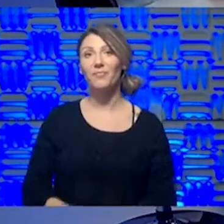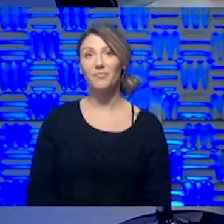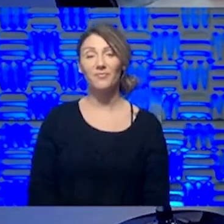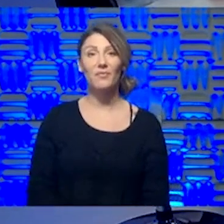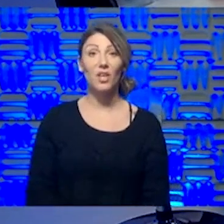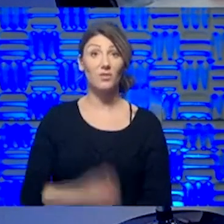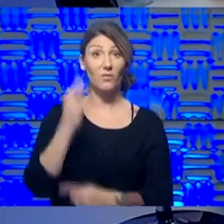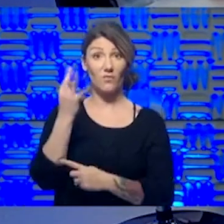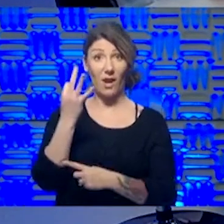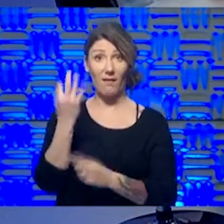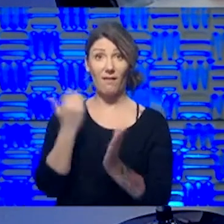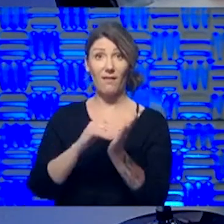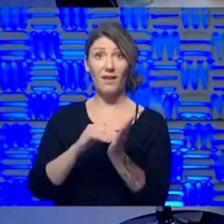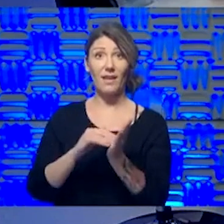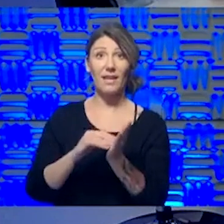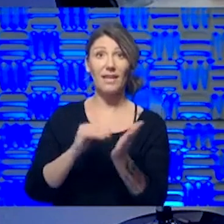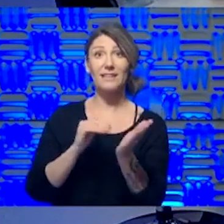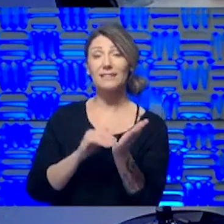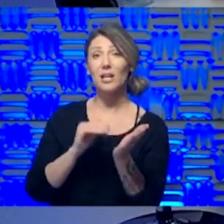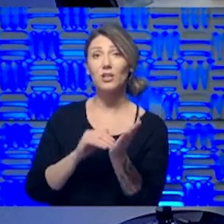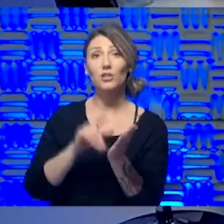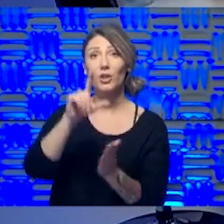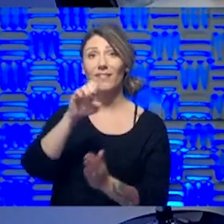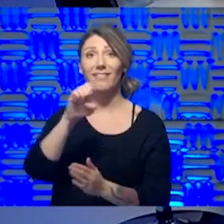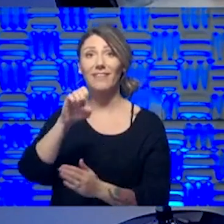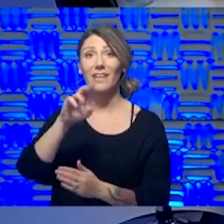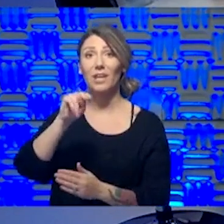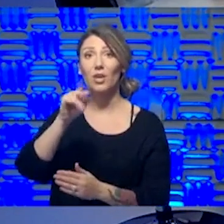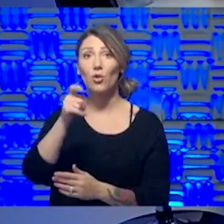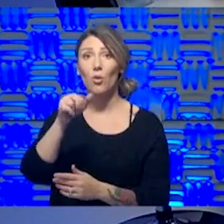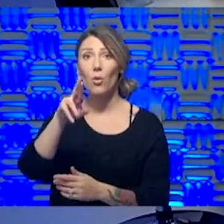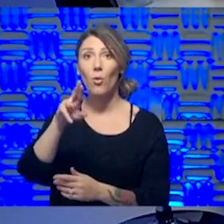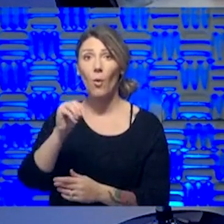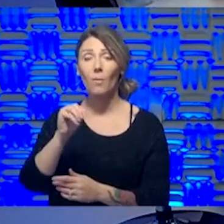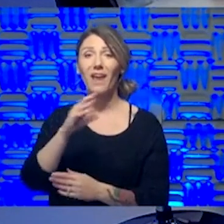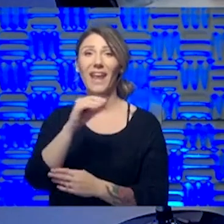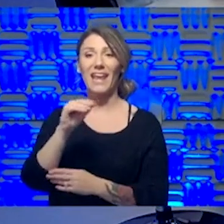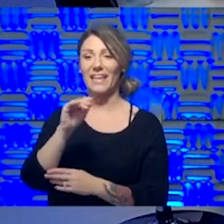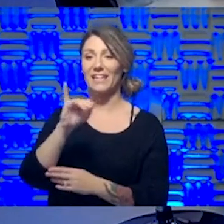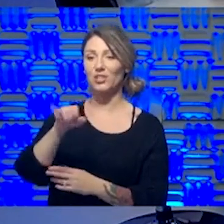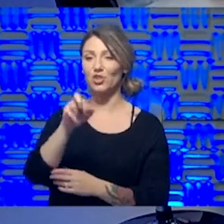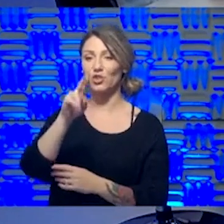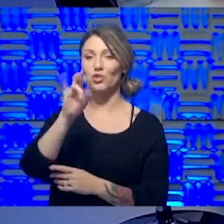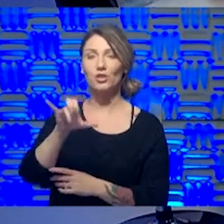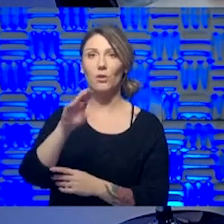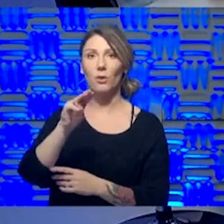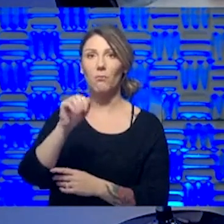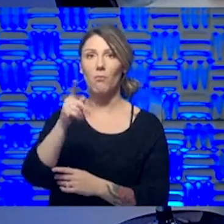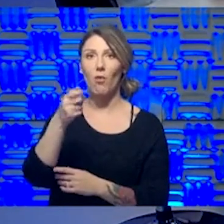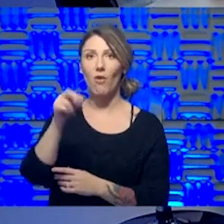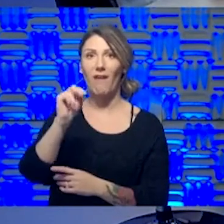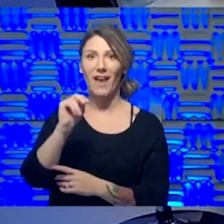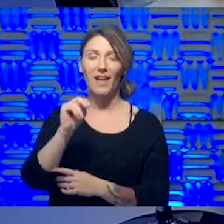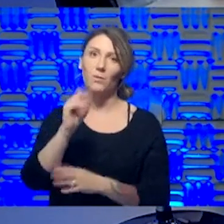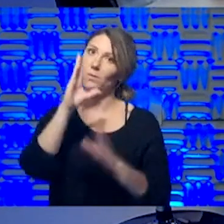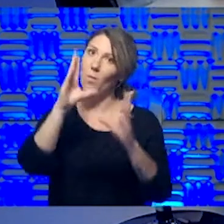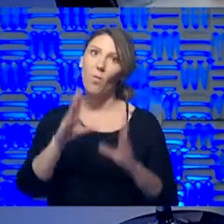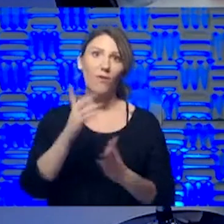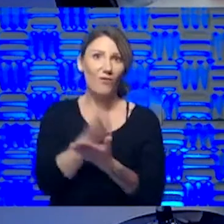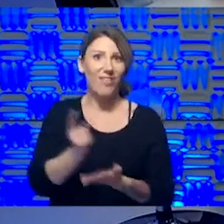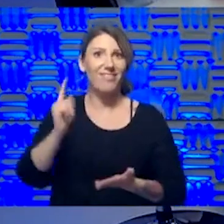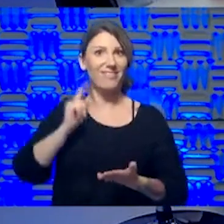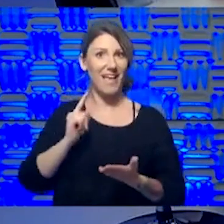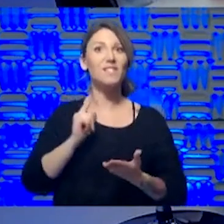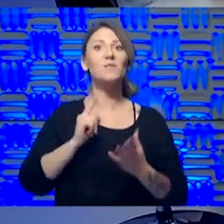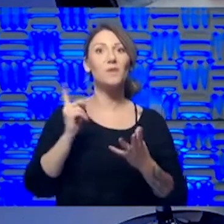Again, Friday we will have Dr. Lee Norman and Jerry Moran, and that was a great session last week with Jerry, and I'm sure he'll have some good